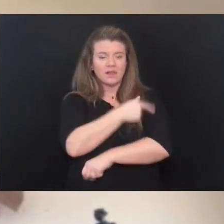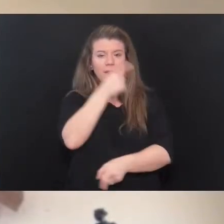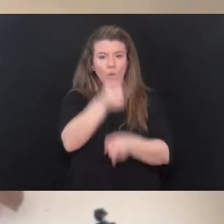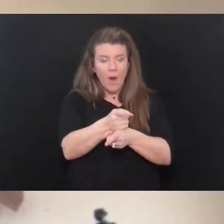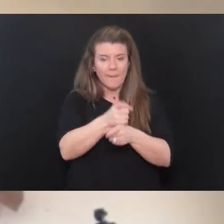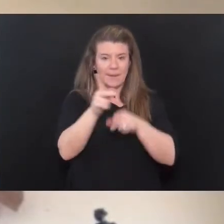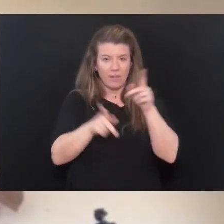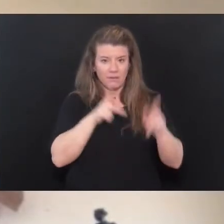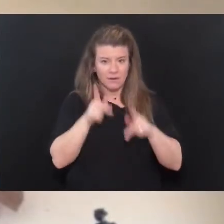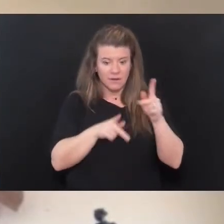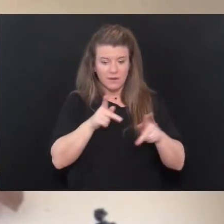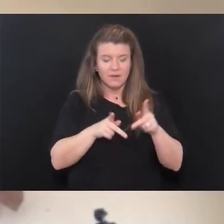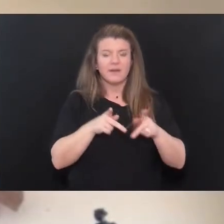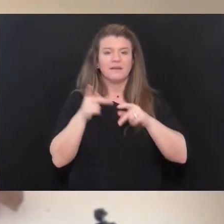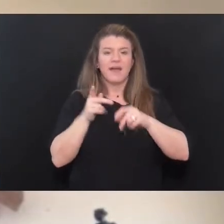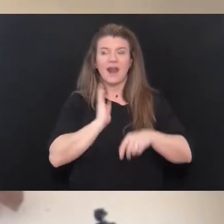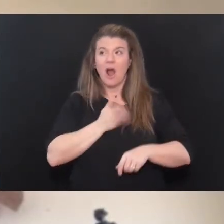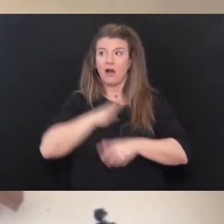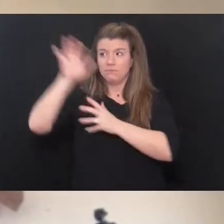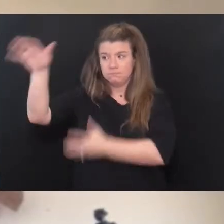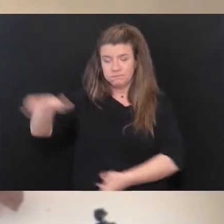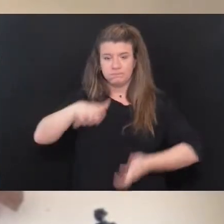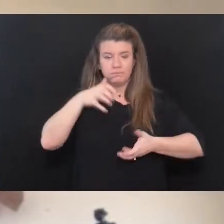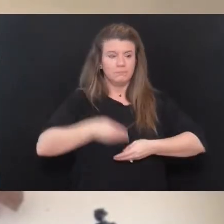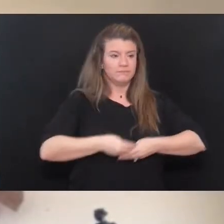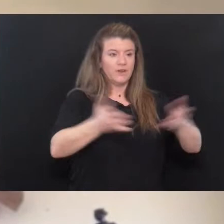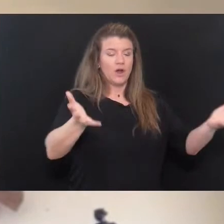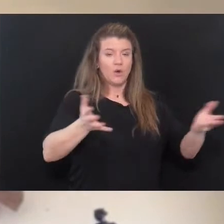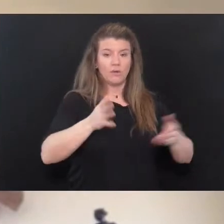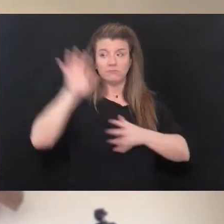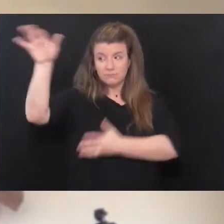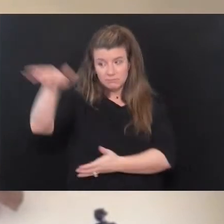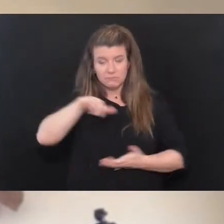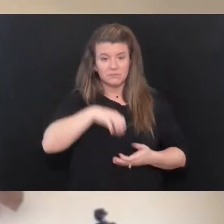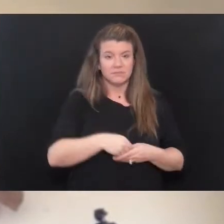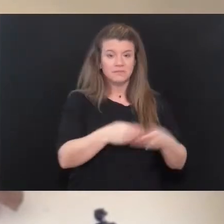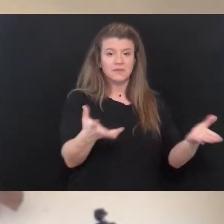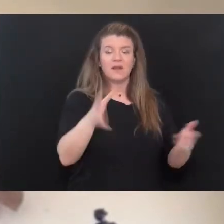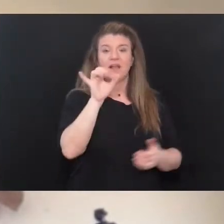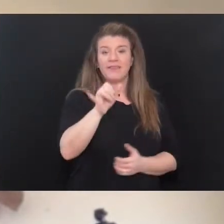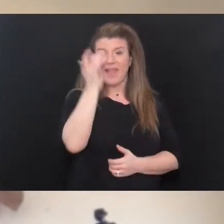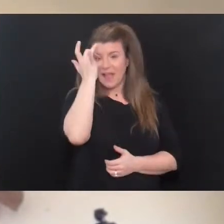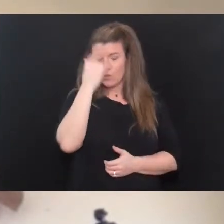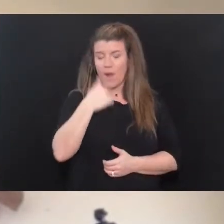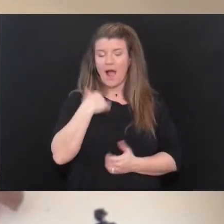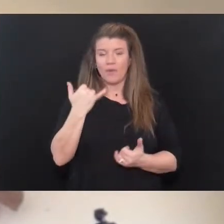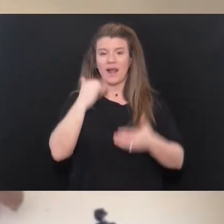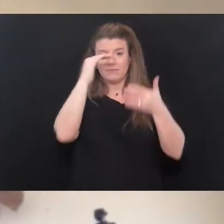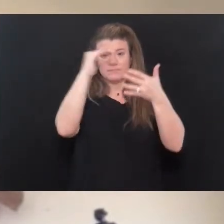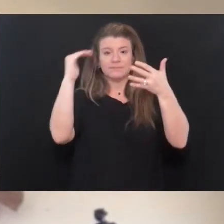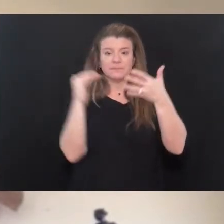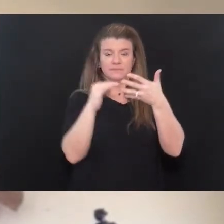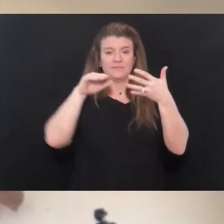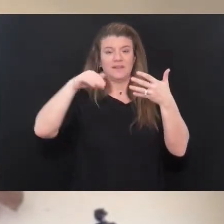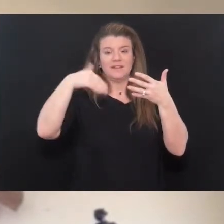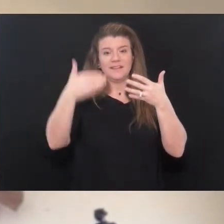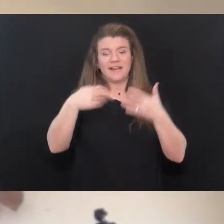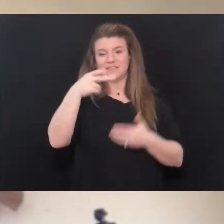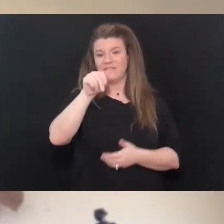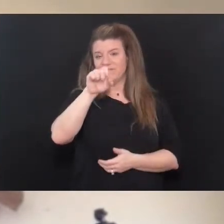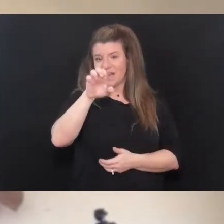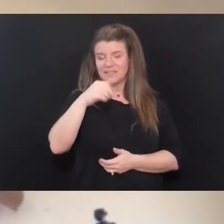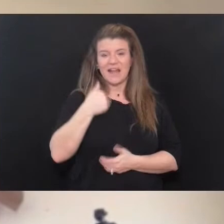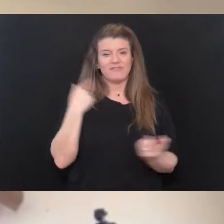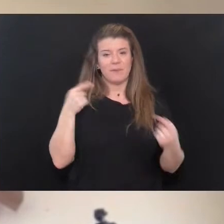arms, and the flow of vaccines continue to open up. And that is why we are going into this next phase of creating parallel